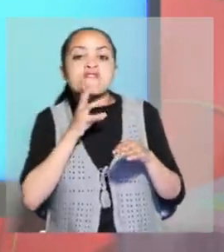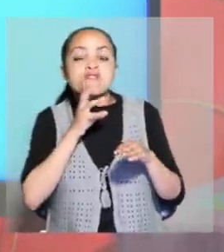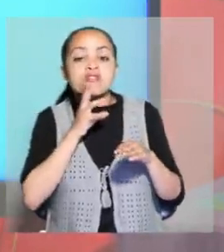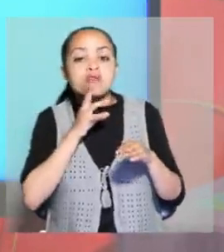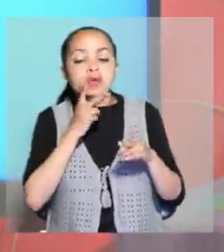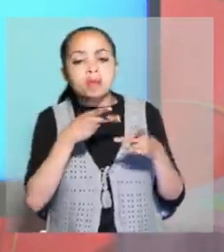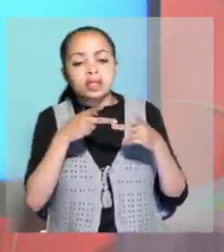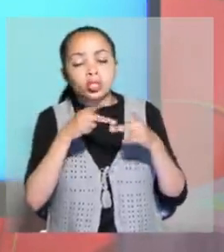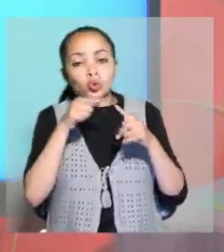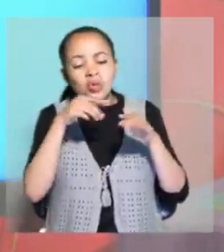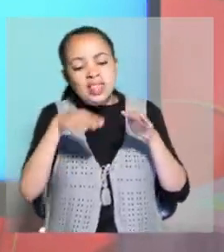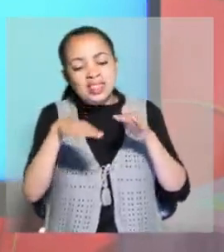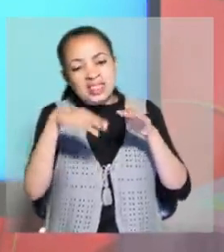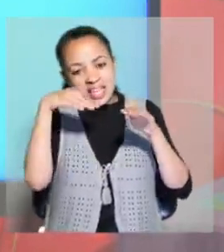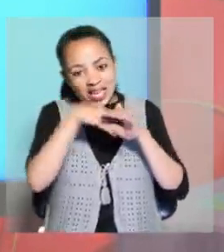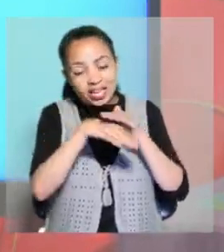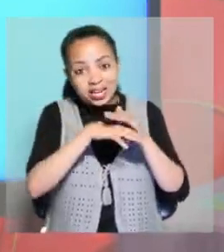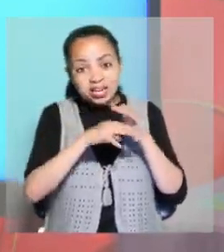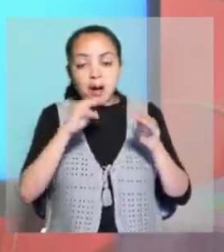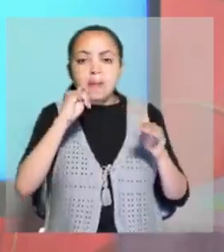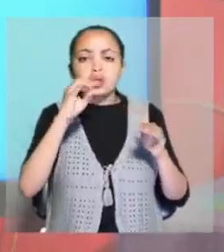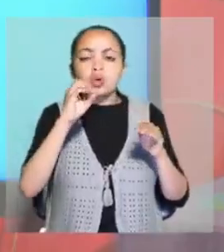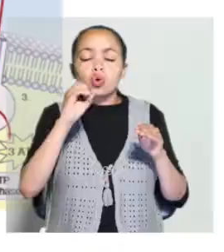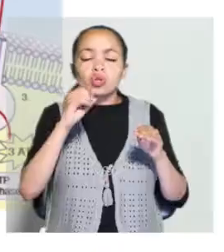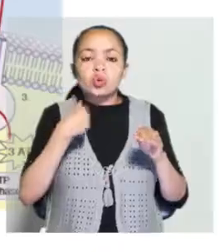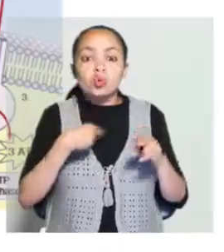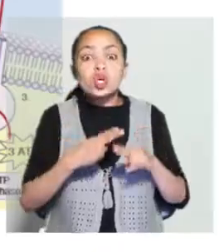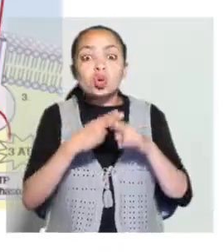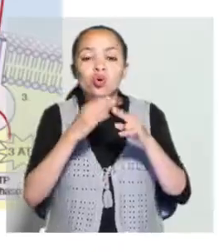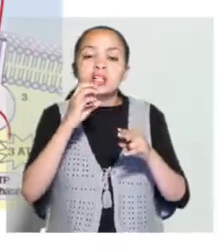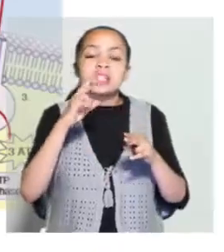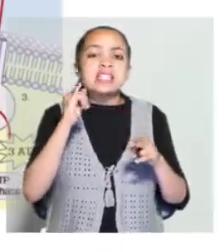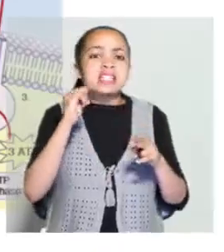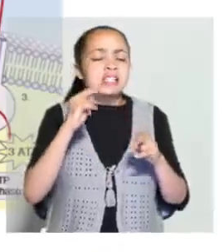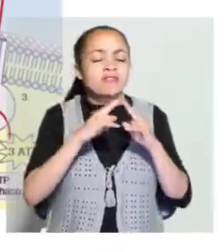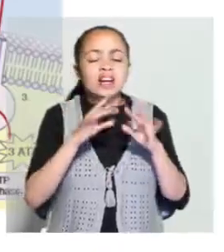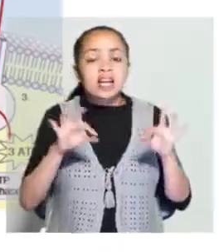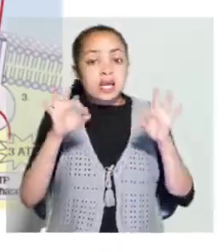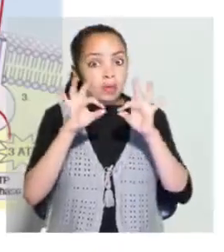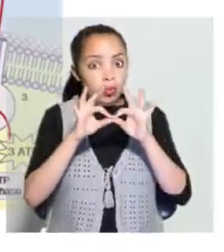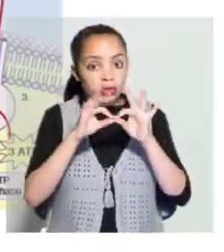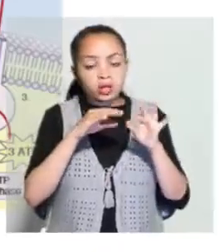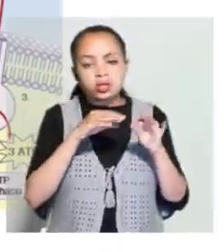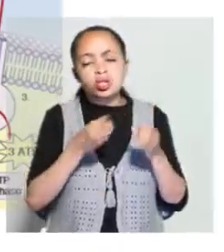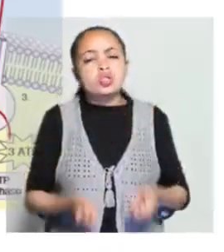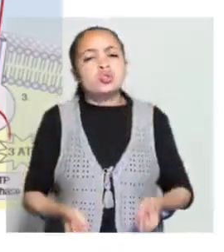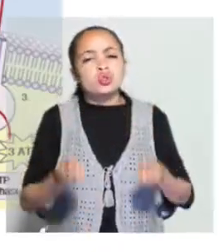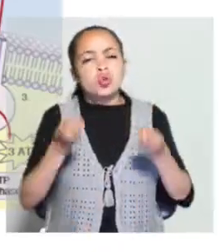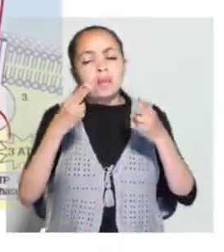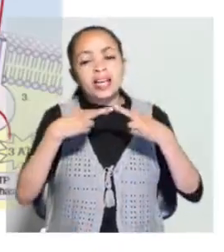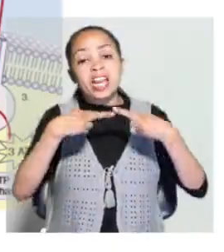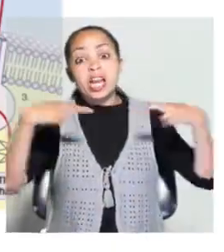matrix, to that of inner mitochondrial membrane, which we call cristae, which is very important, and there is so many